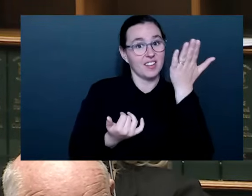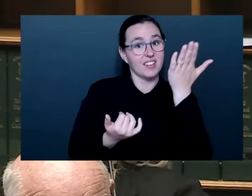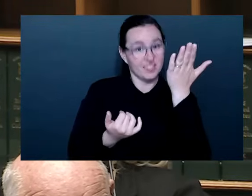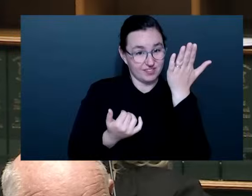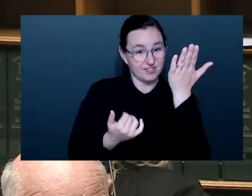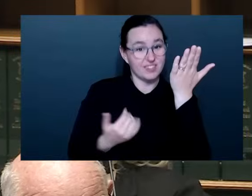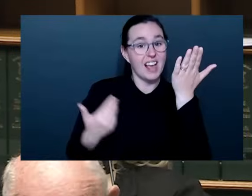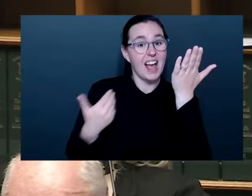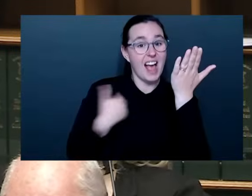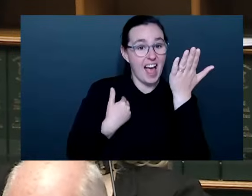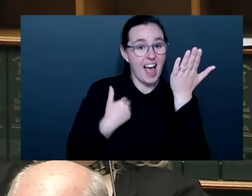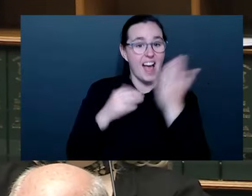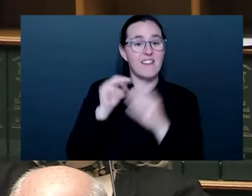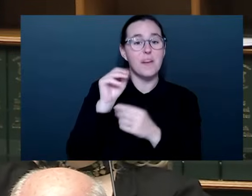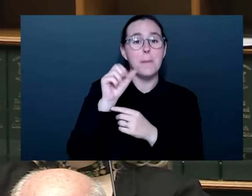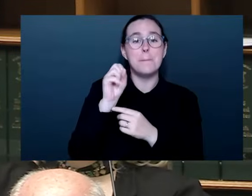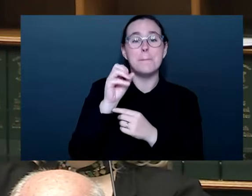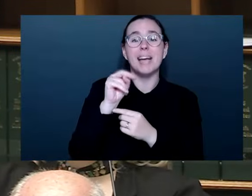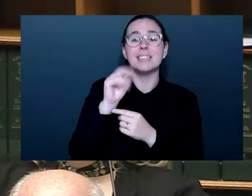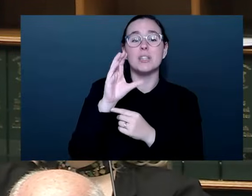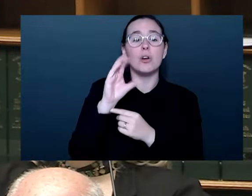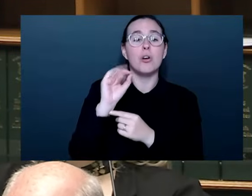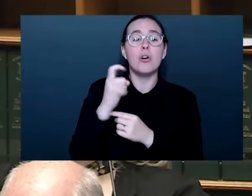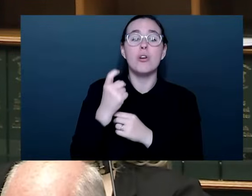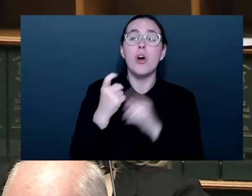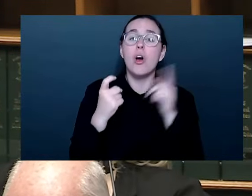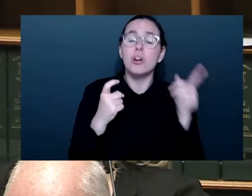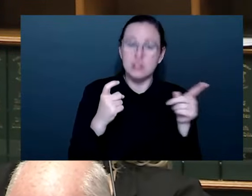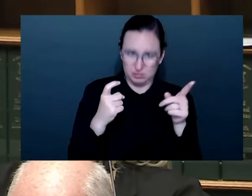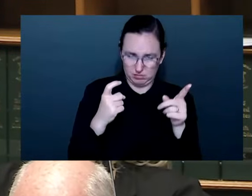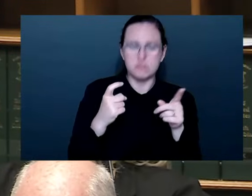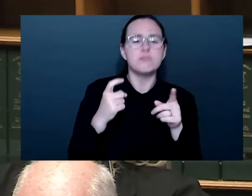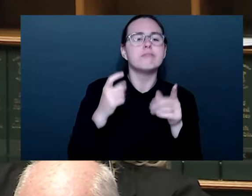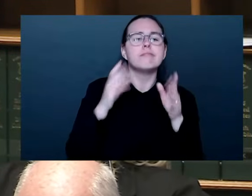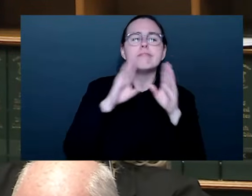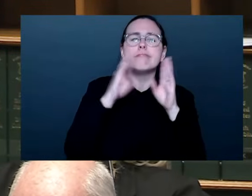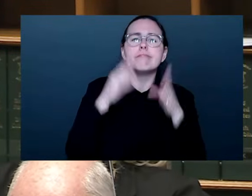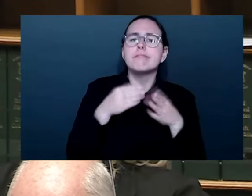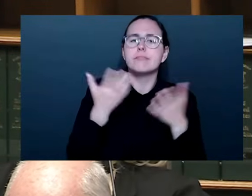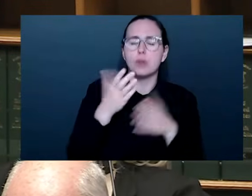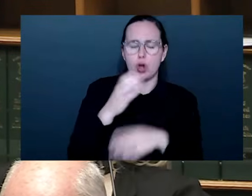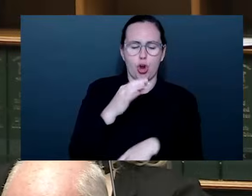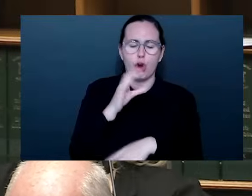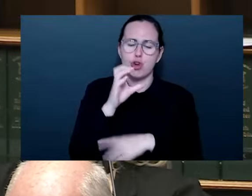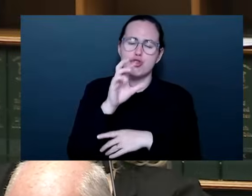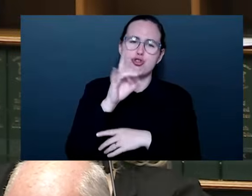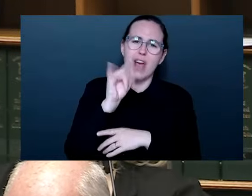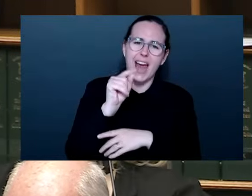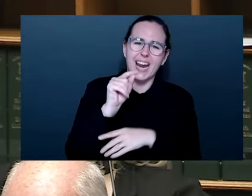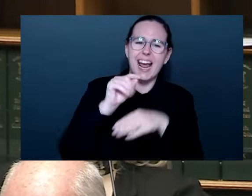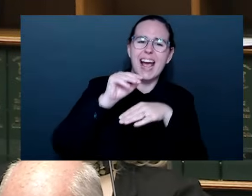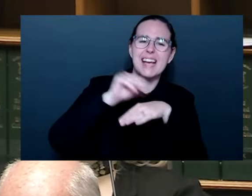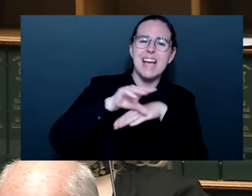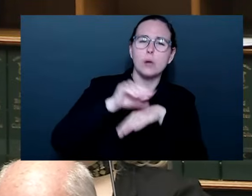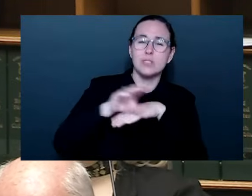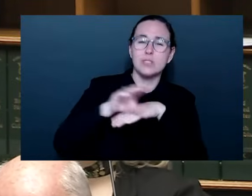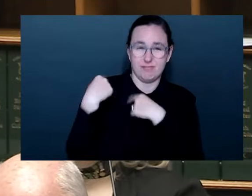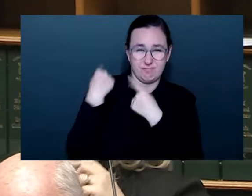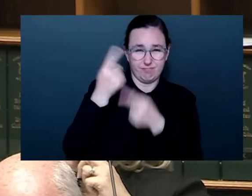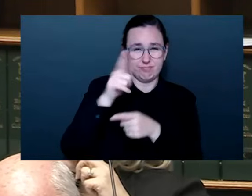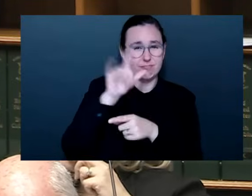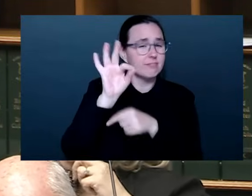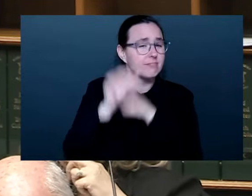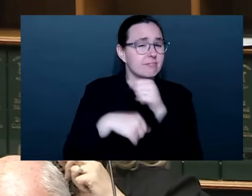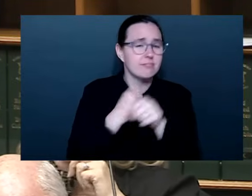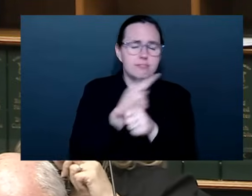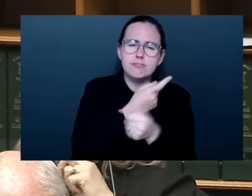For 29 years, the Credit Counseling Society has helped Canadians with their financial well-being by providing free credit counseling, low-cost debt management